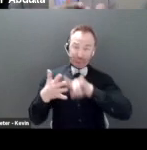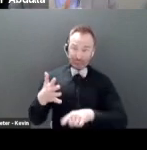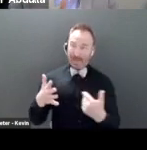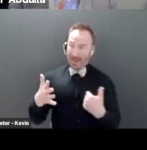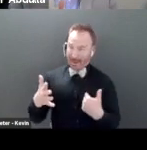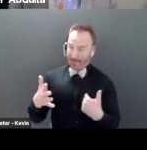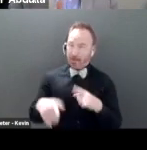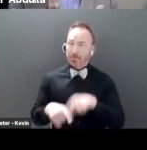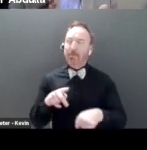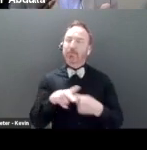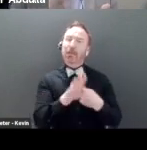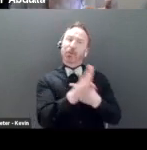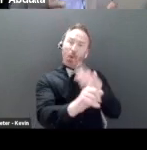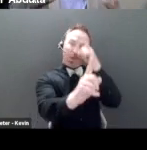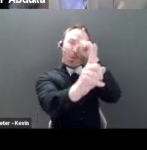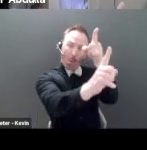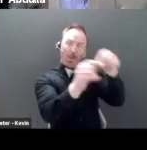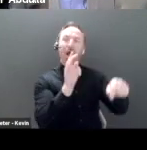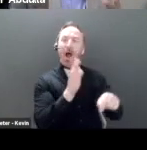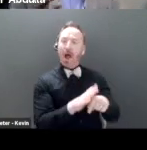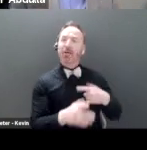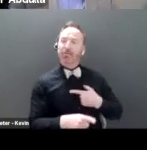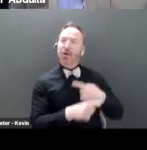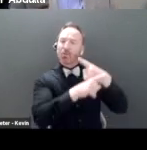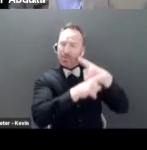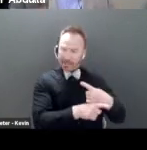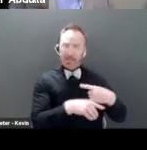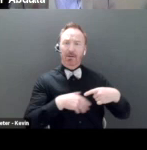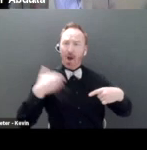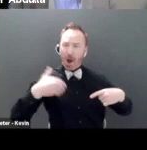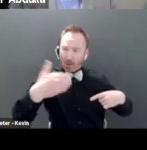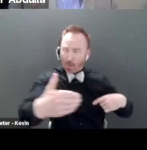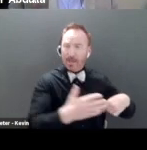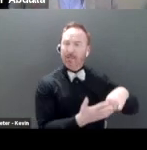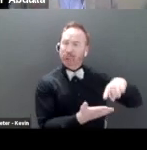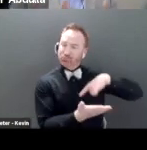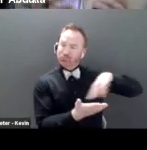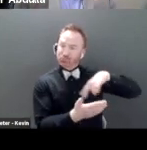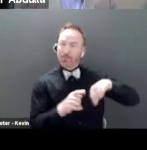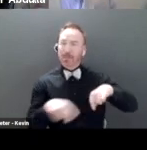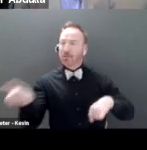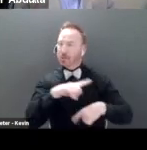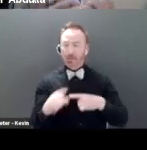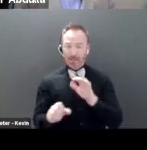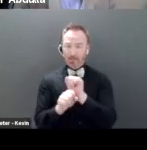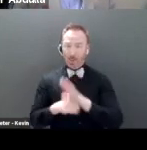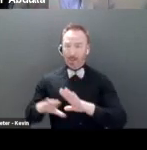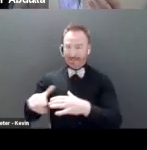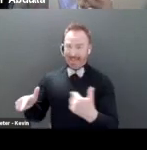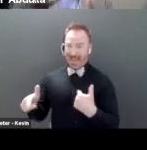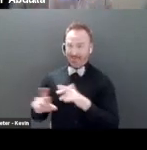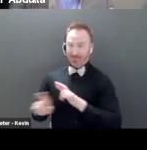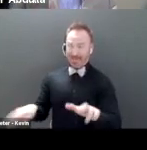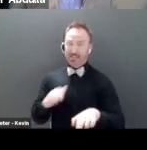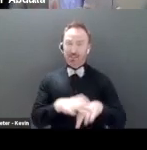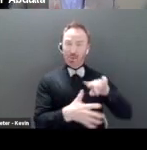regular compensation. You will eventually or already have employees, and you'll have to work through these mechanics at some point. And